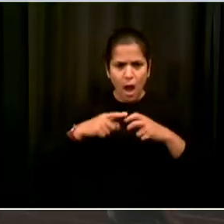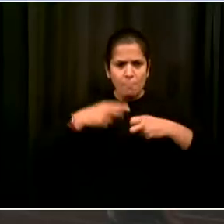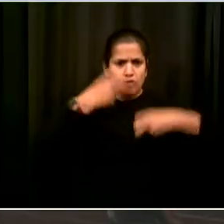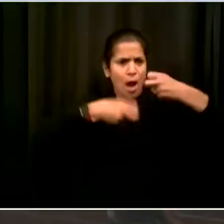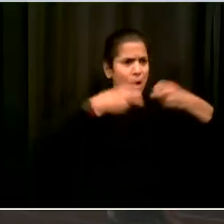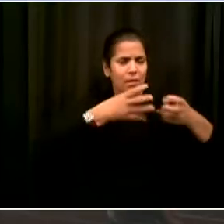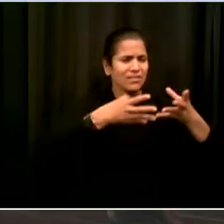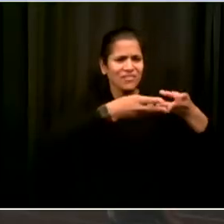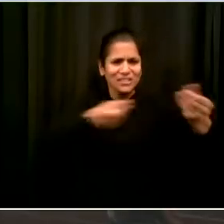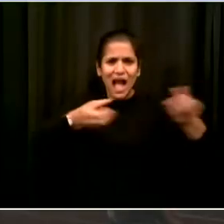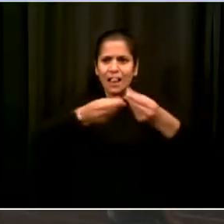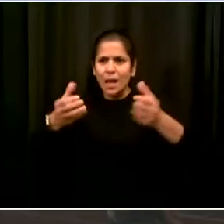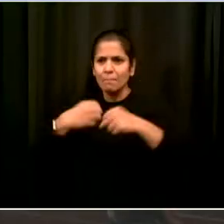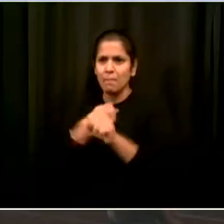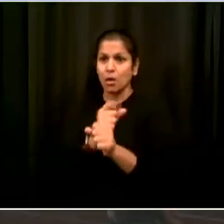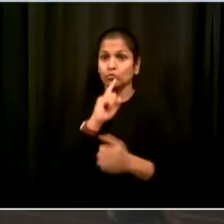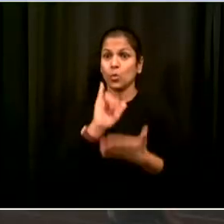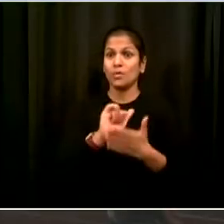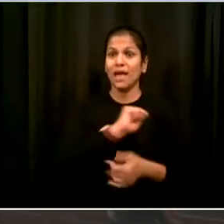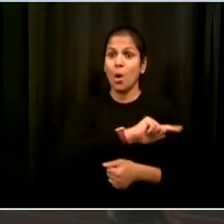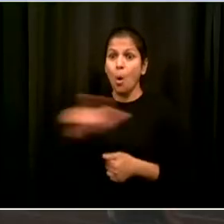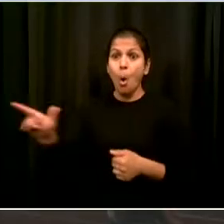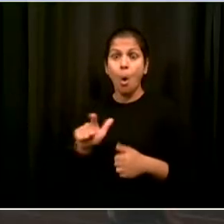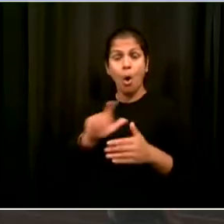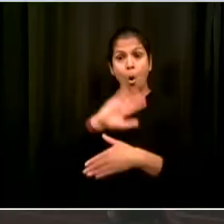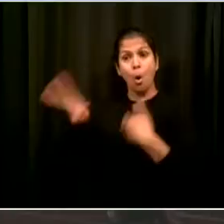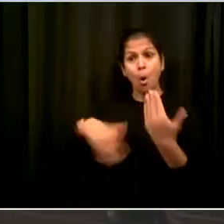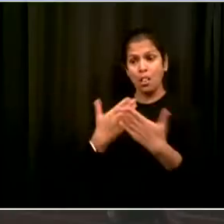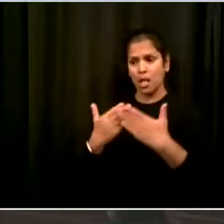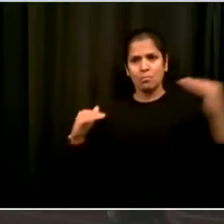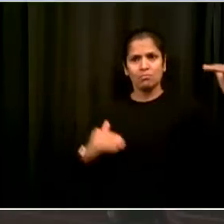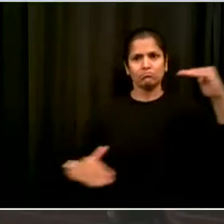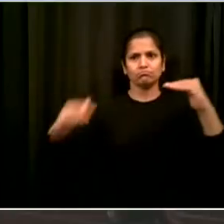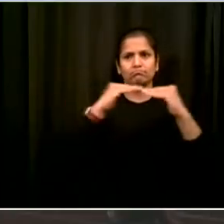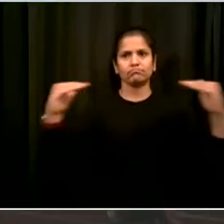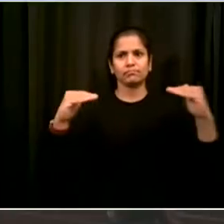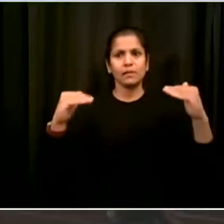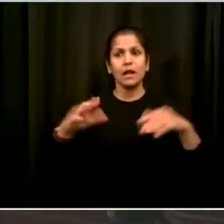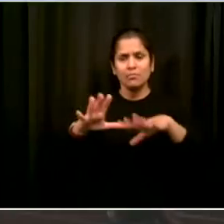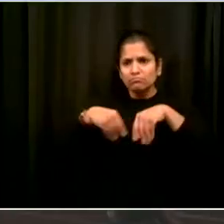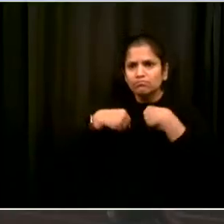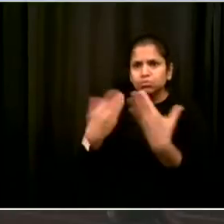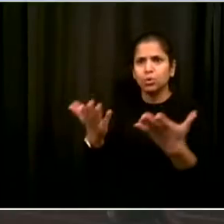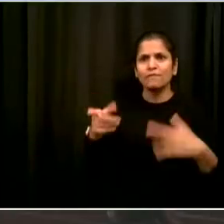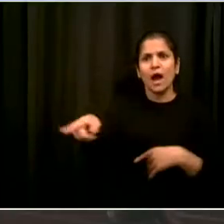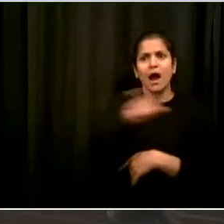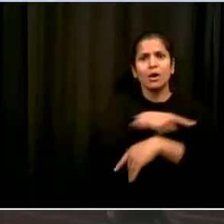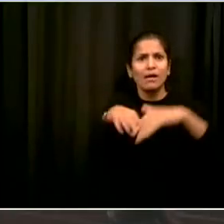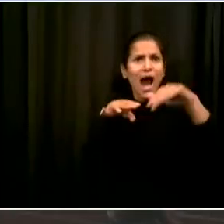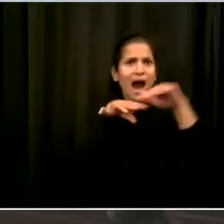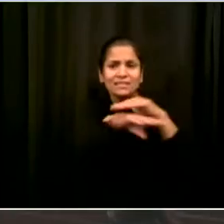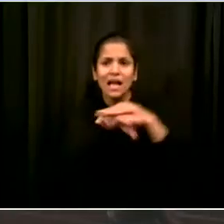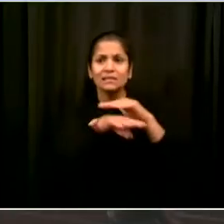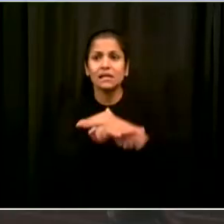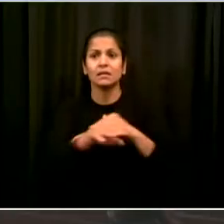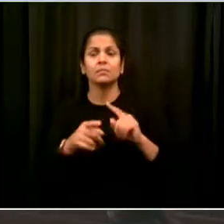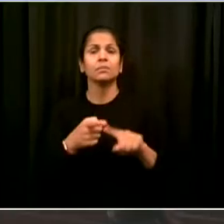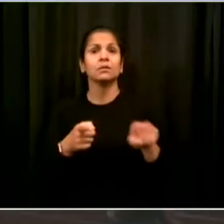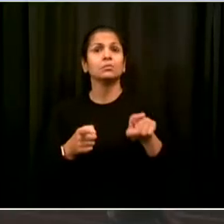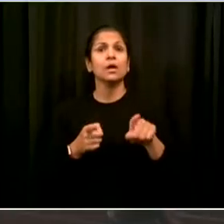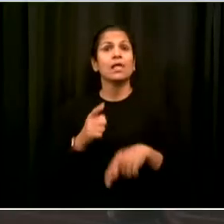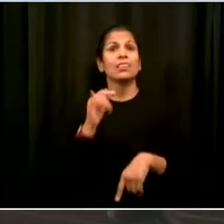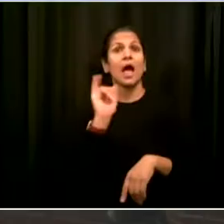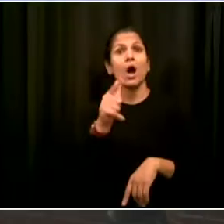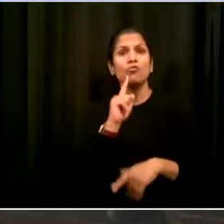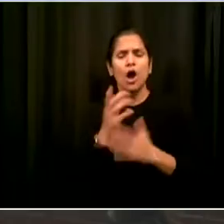single agency. And I want to thank all the members of the task force for their extraordinary and urgent efforts.